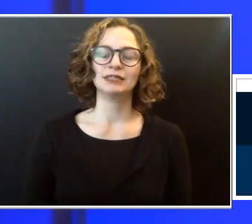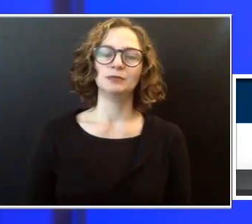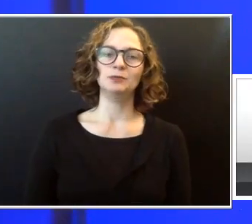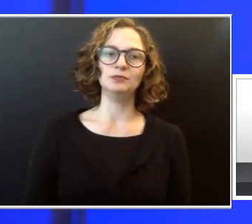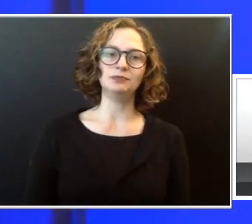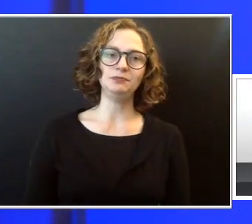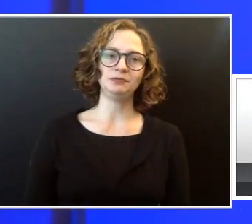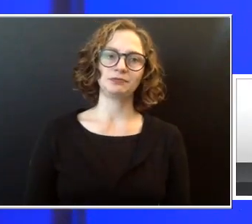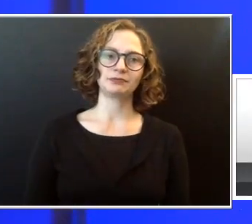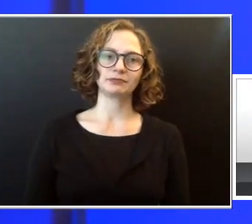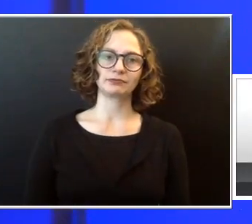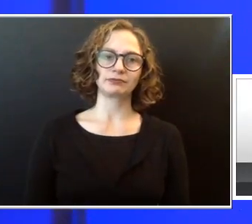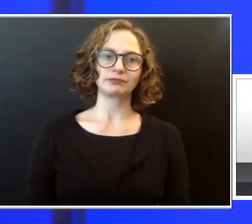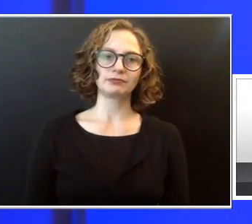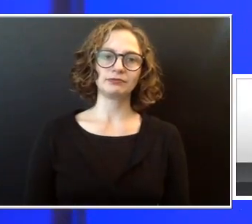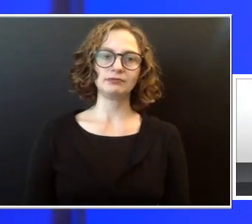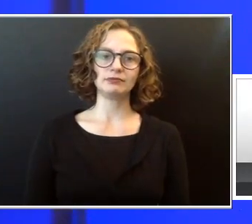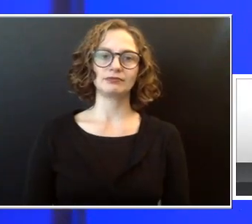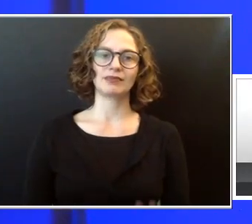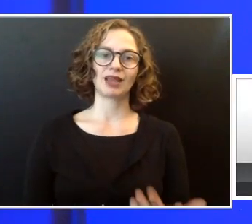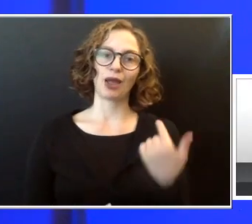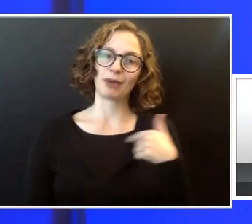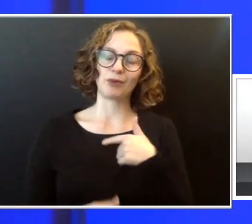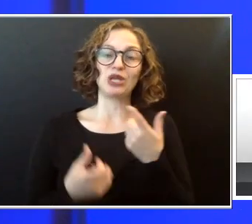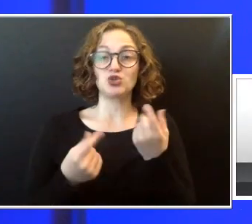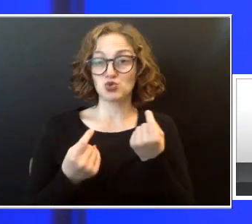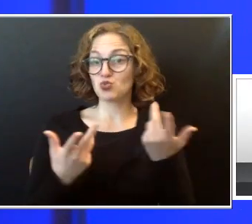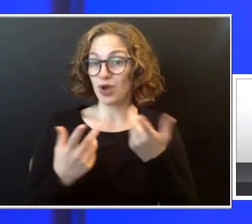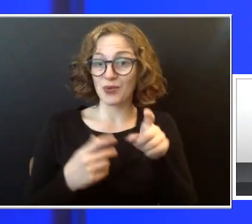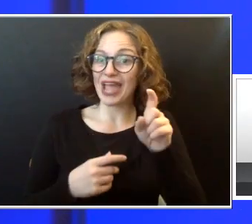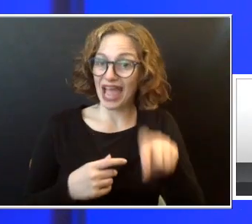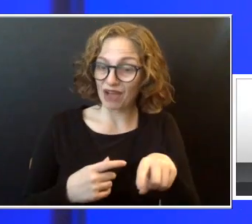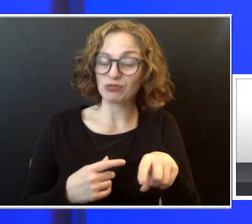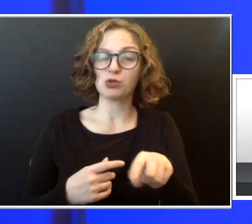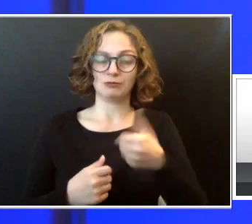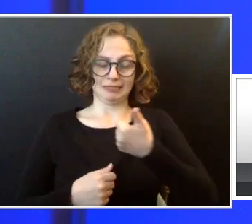your duty, to check yourself, and